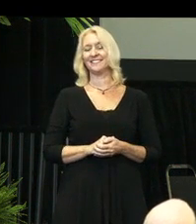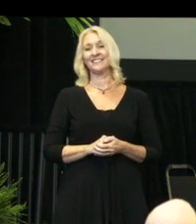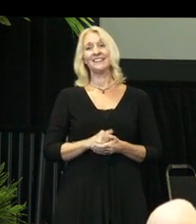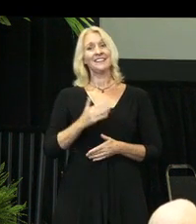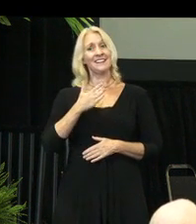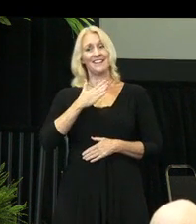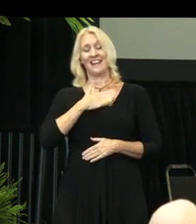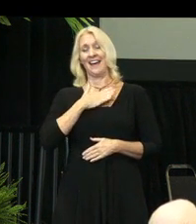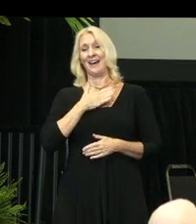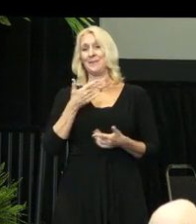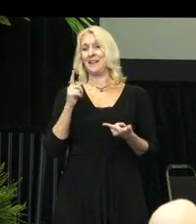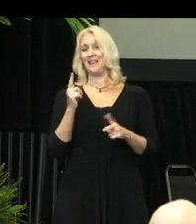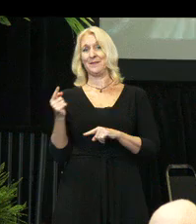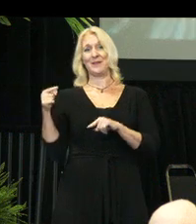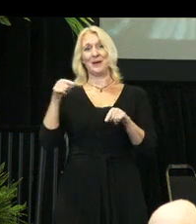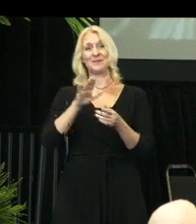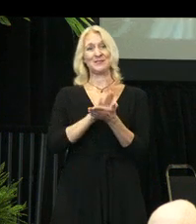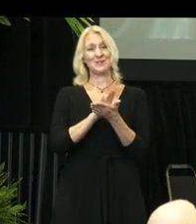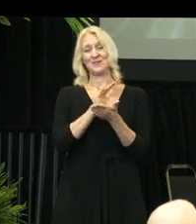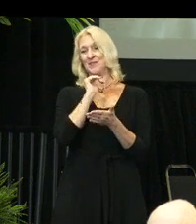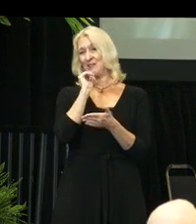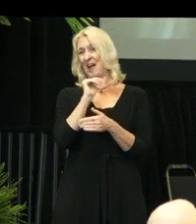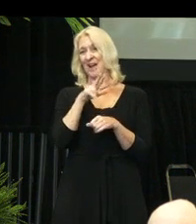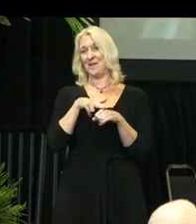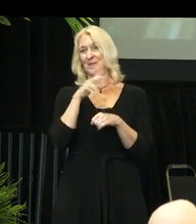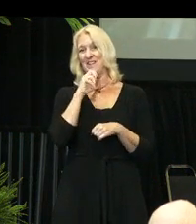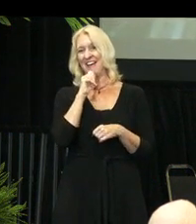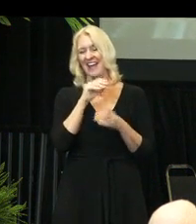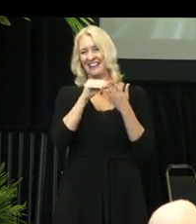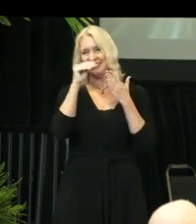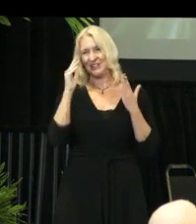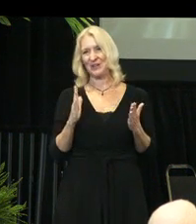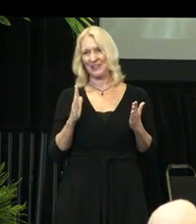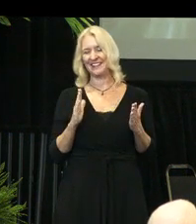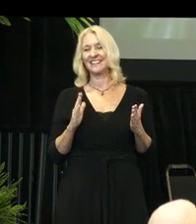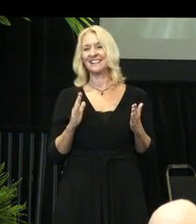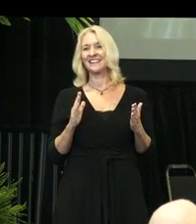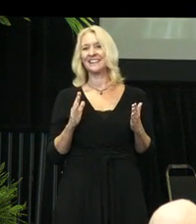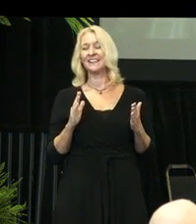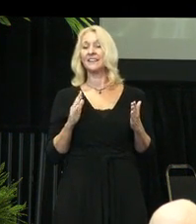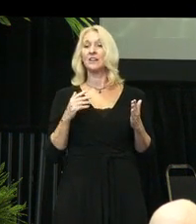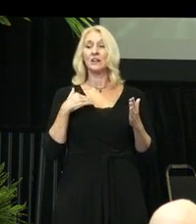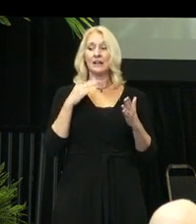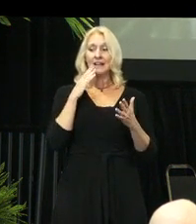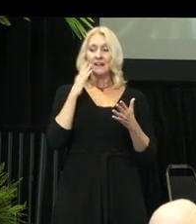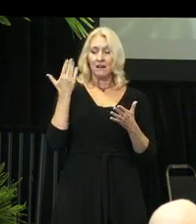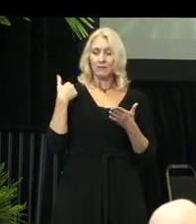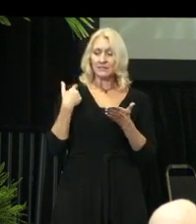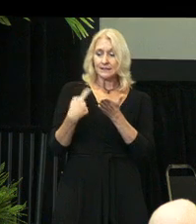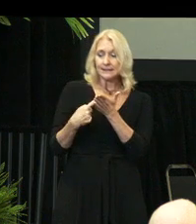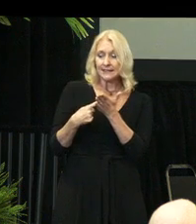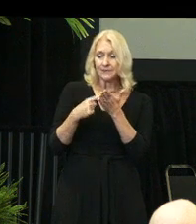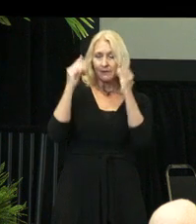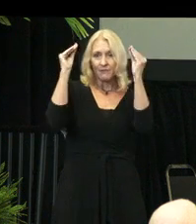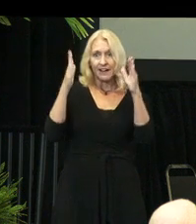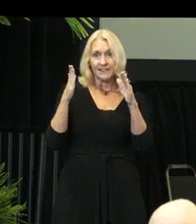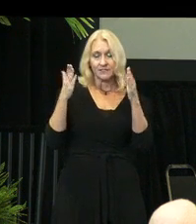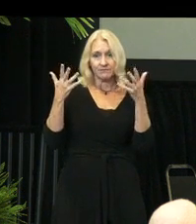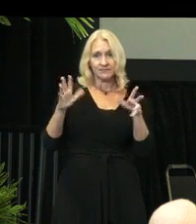have me as a non-traditionally aged student. When I had those discussions with my professor after class every day,